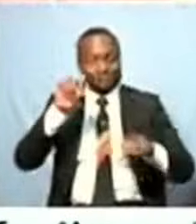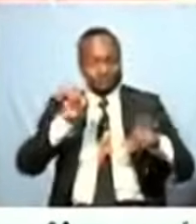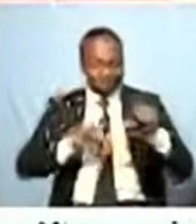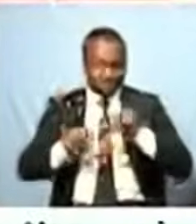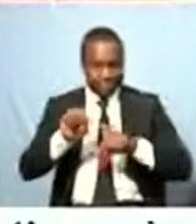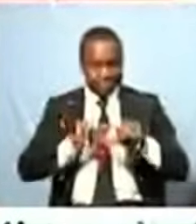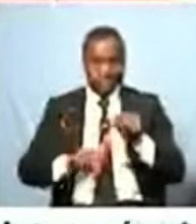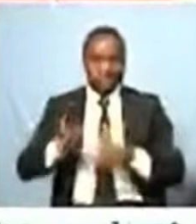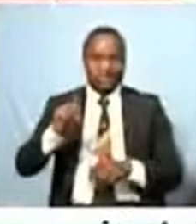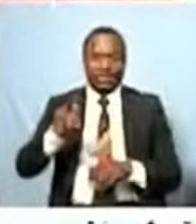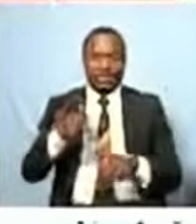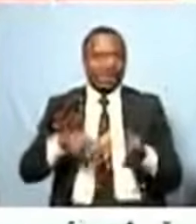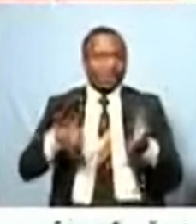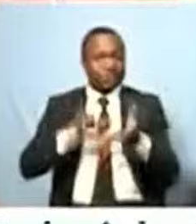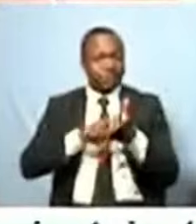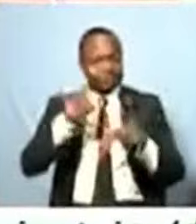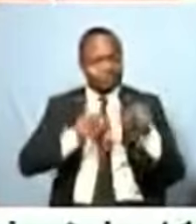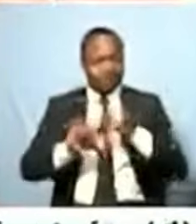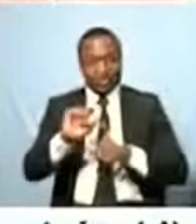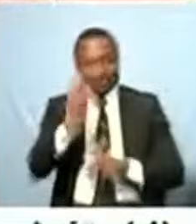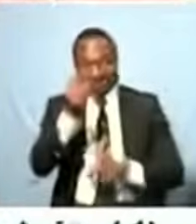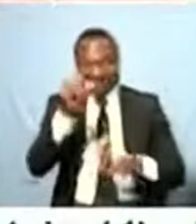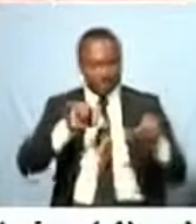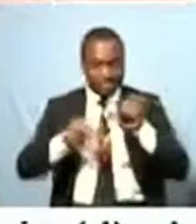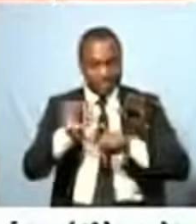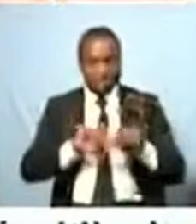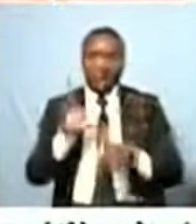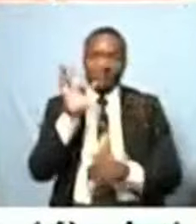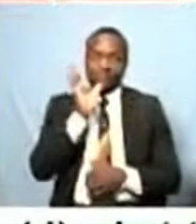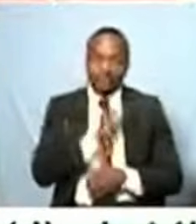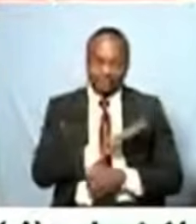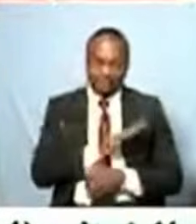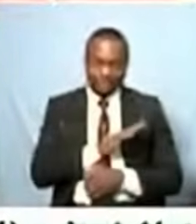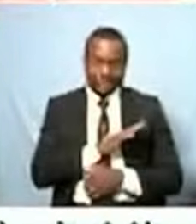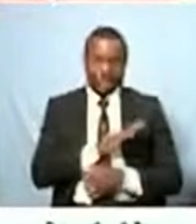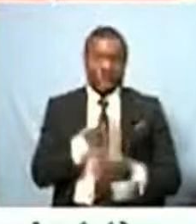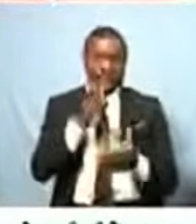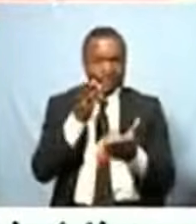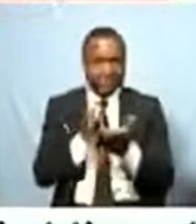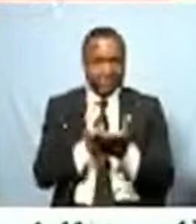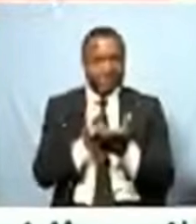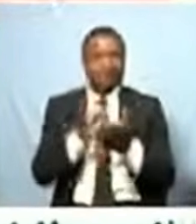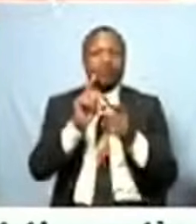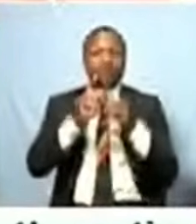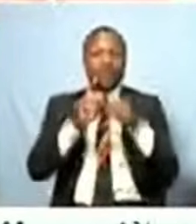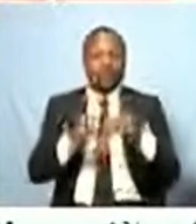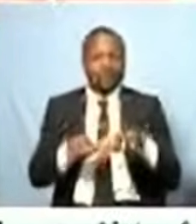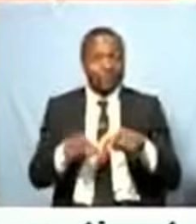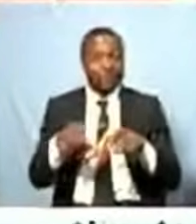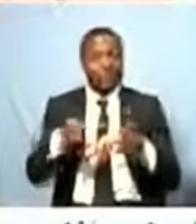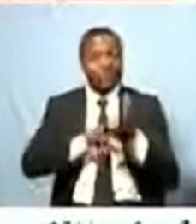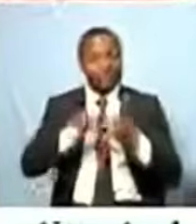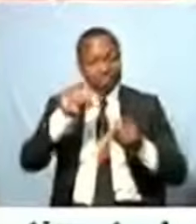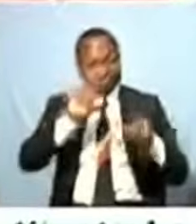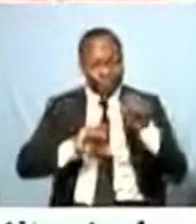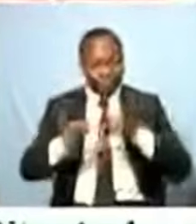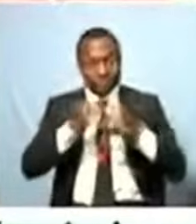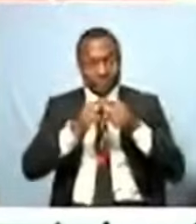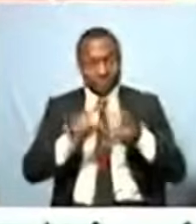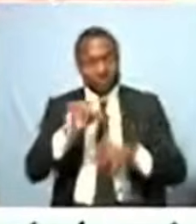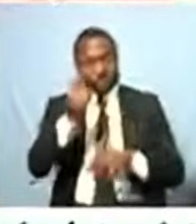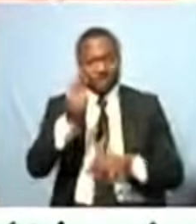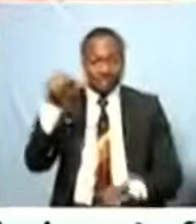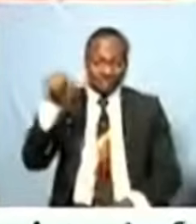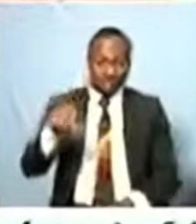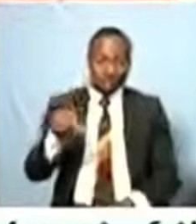a reassessment, since the first one was already done. This will be undertaken, the reassessment will be undertaken in the first